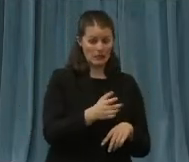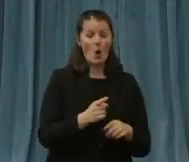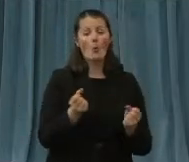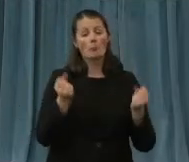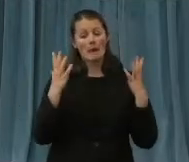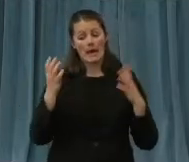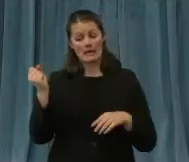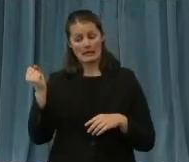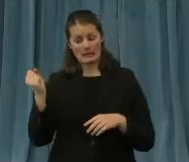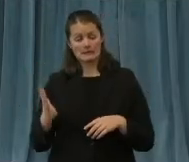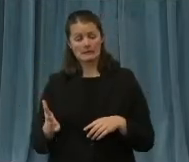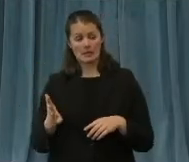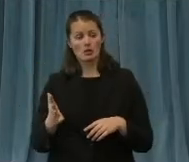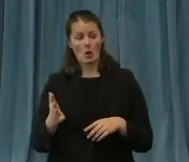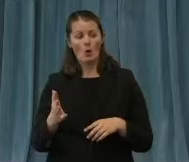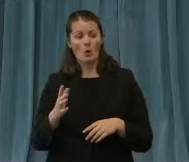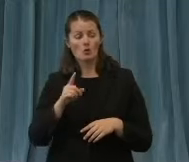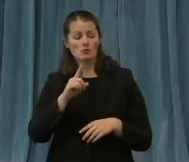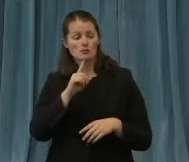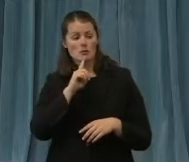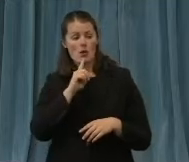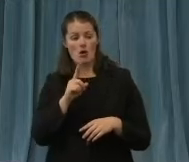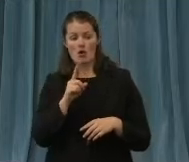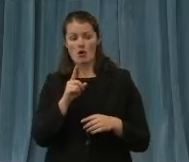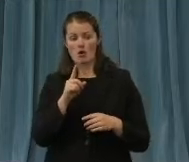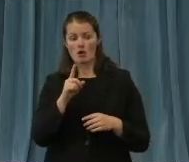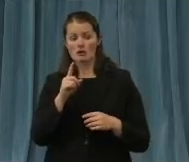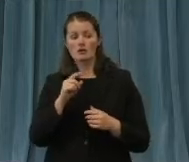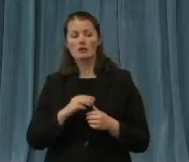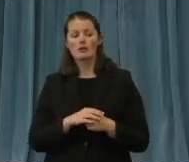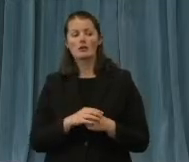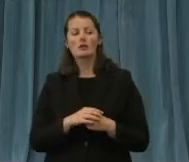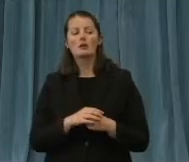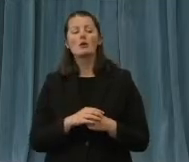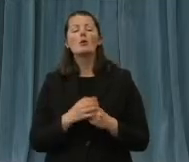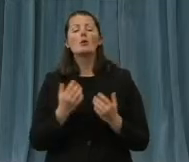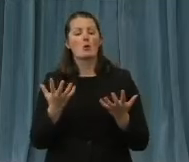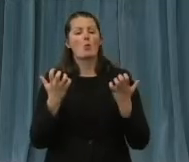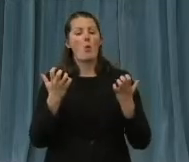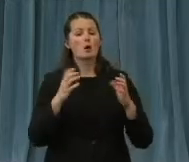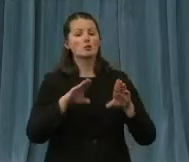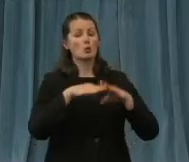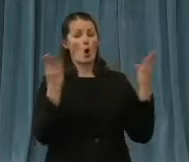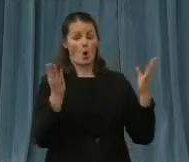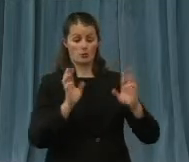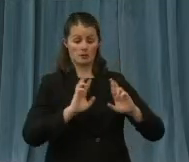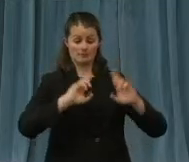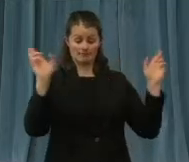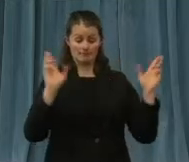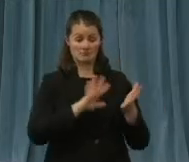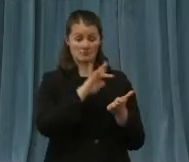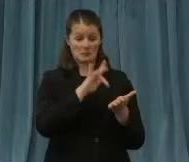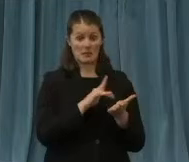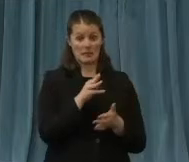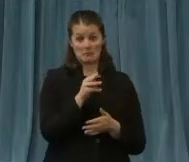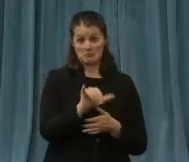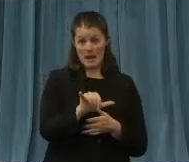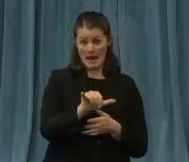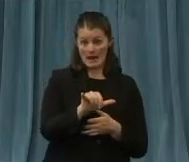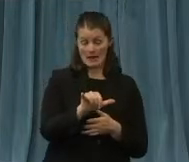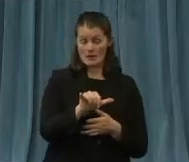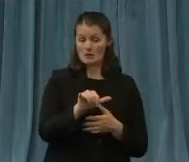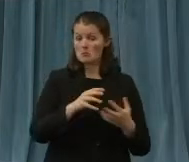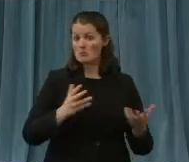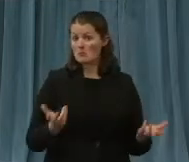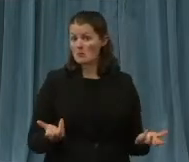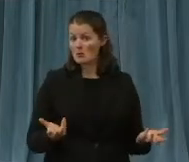Have you spoken with Wynn's CEO and looked at the extensive plan, and in what ways